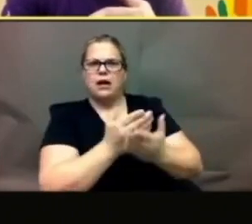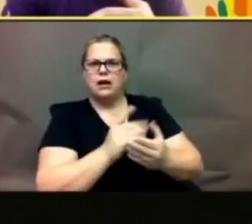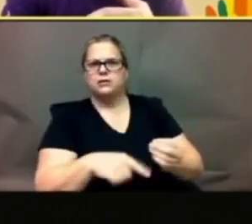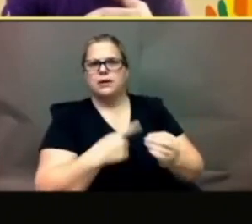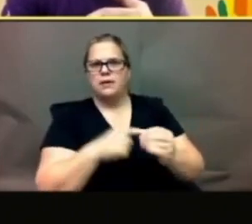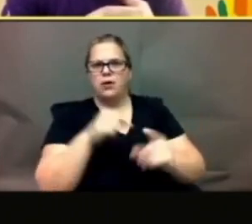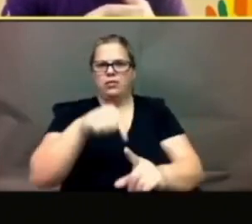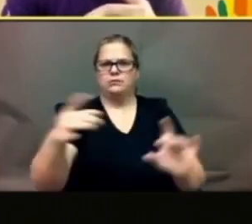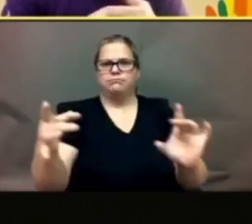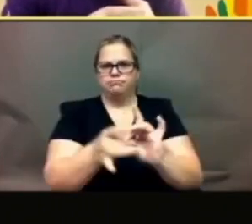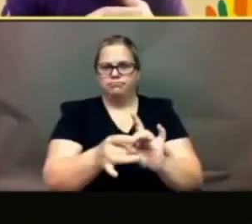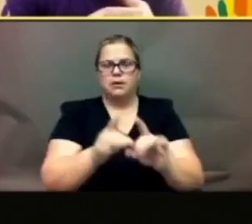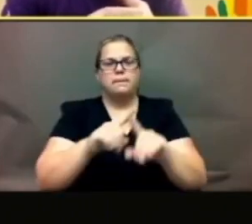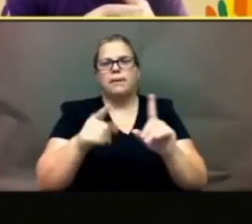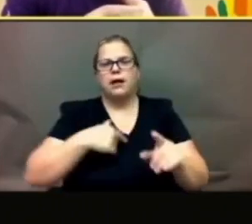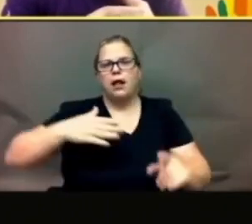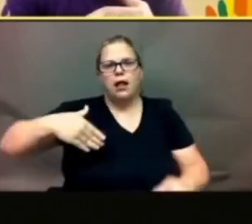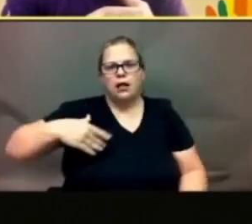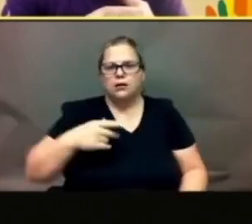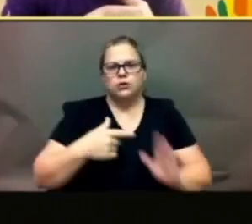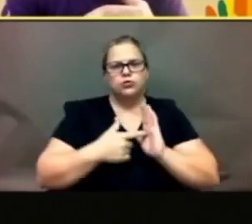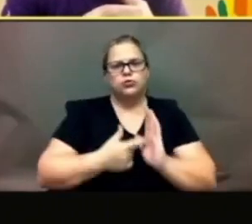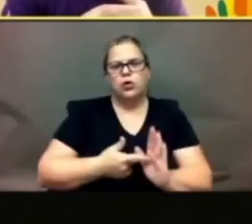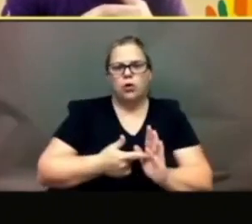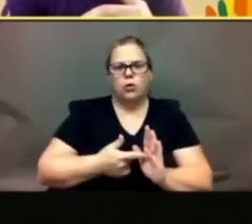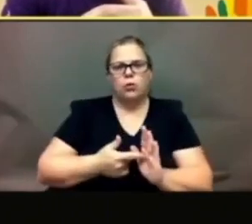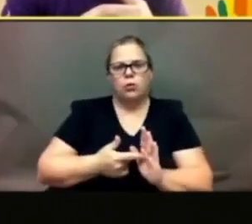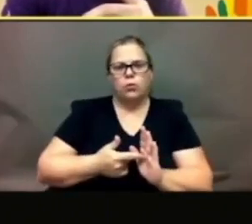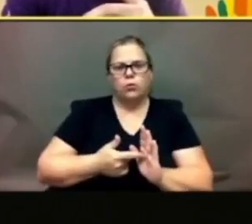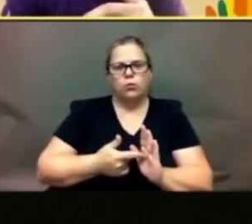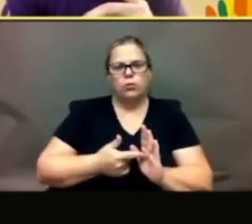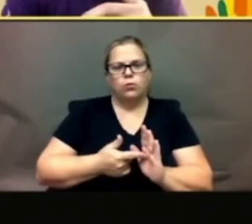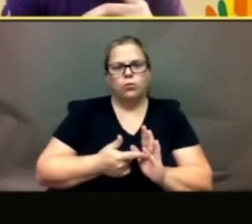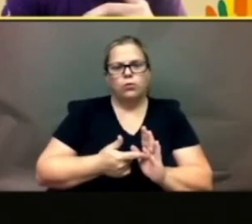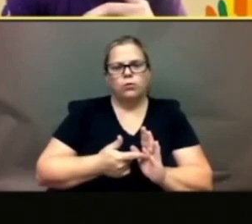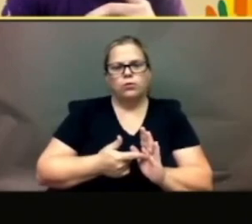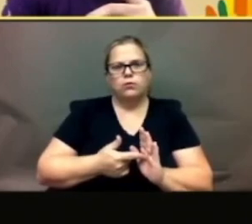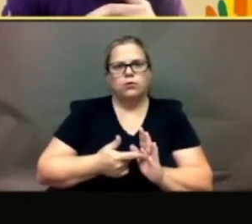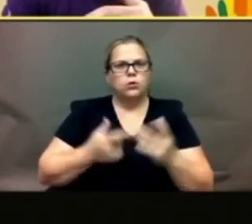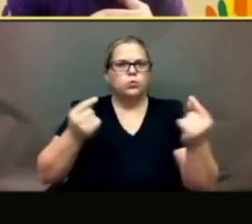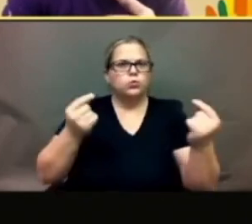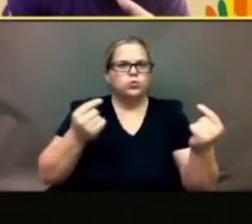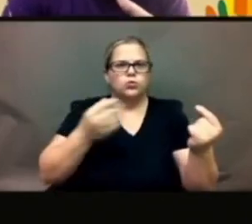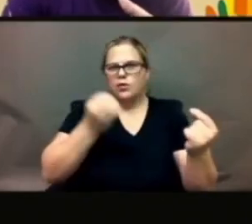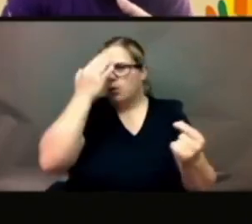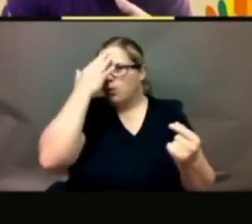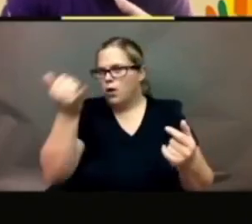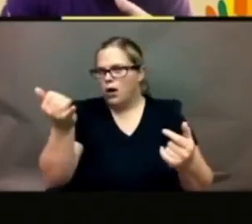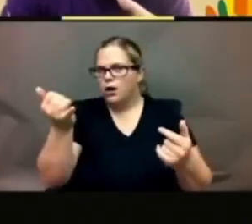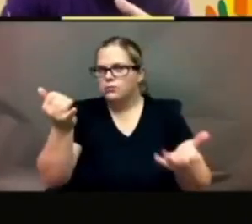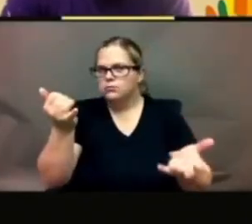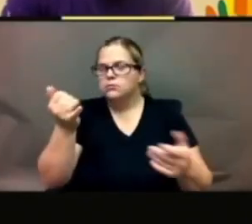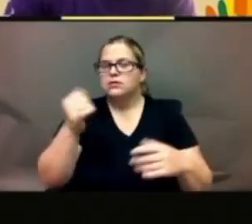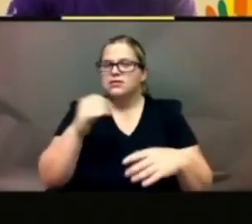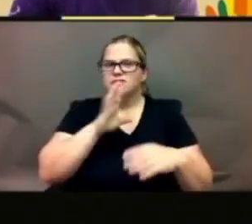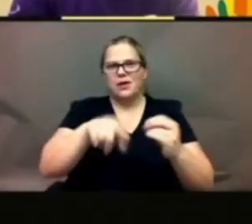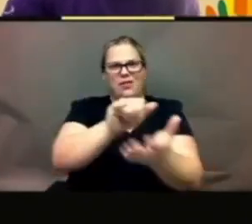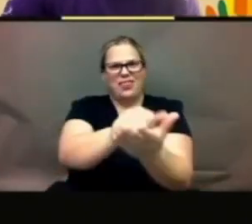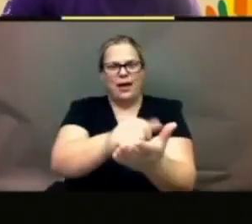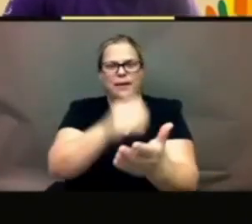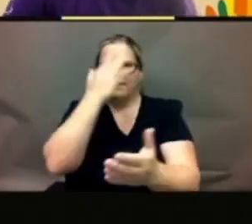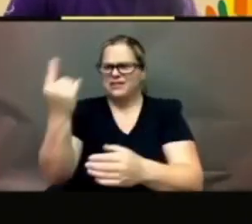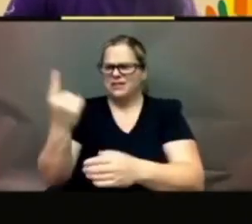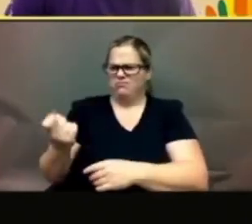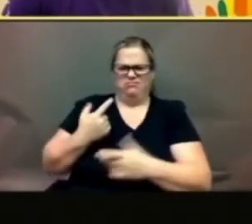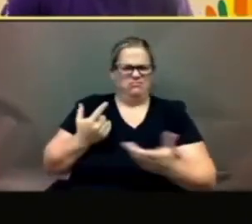Makey connection, but we haven't shown any of like what you can do and why. So Oh, let's talk about that because we got a question in